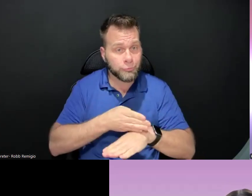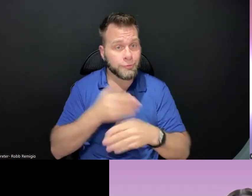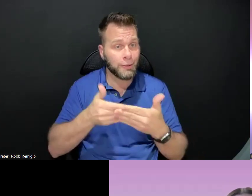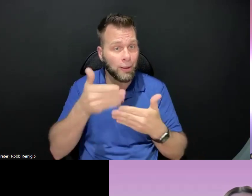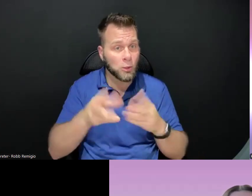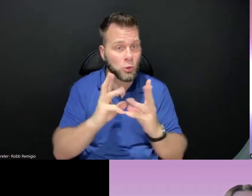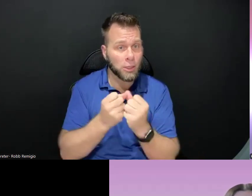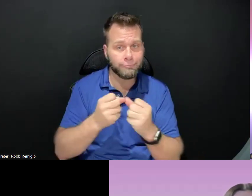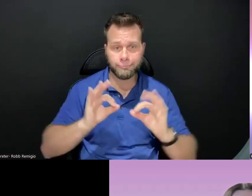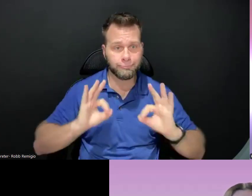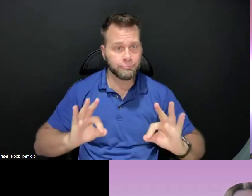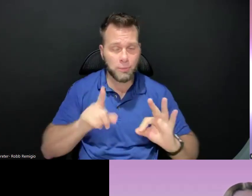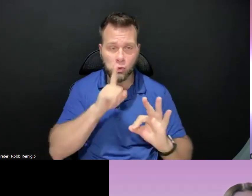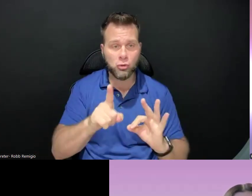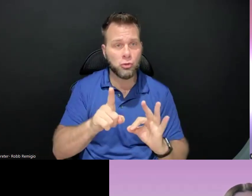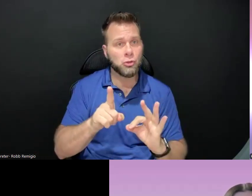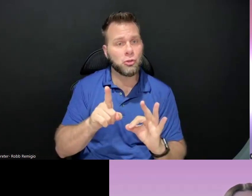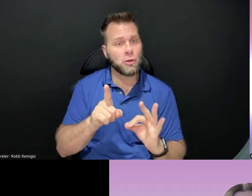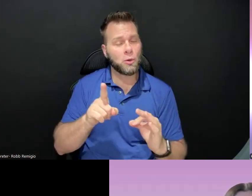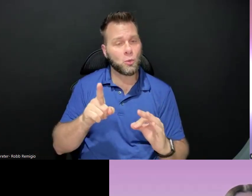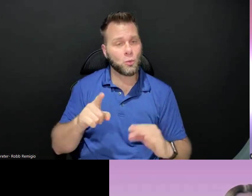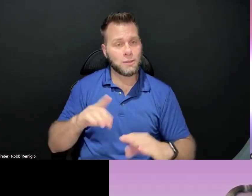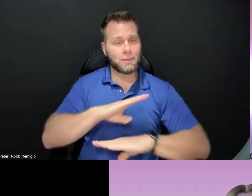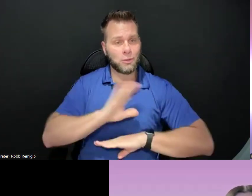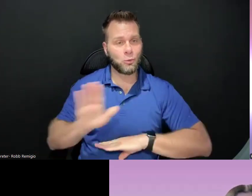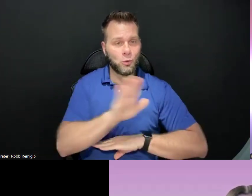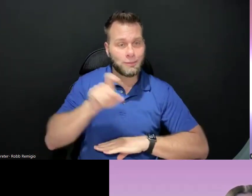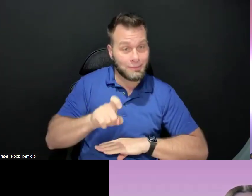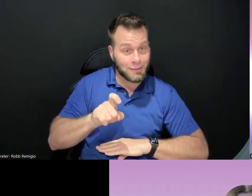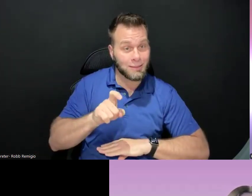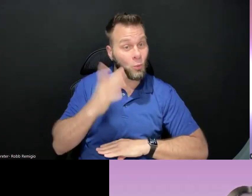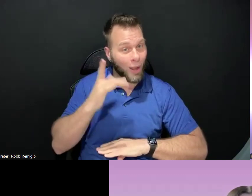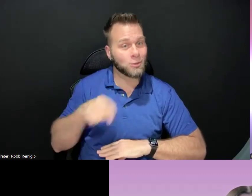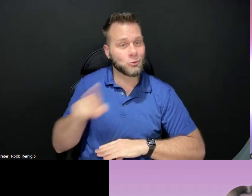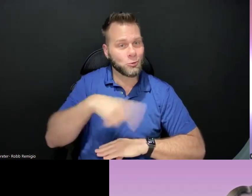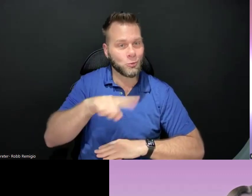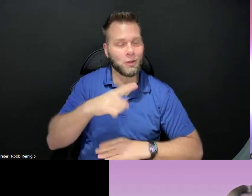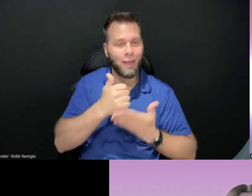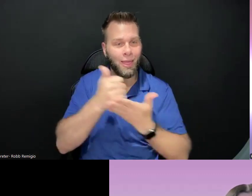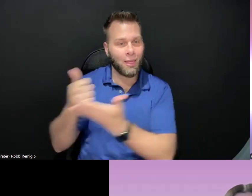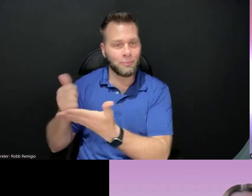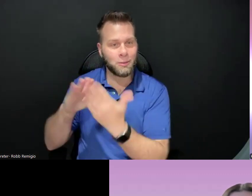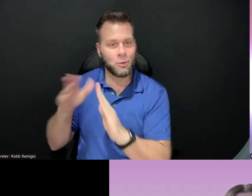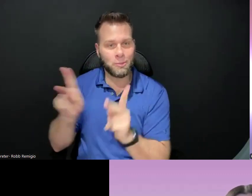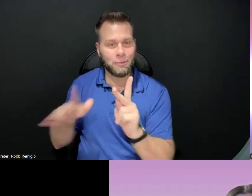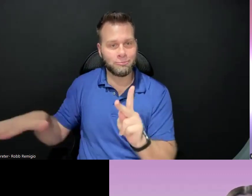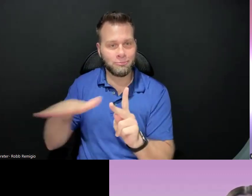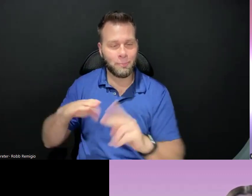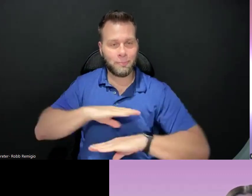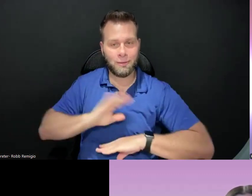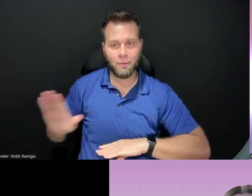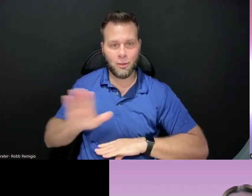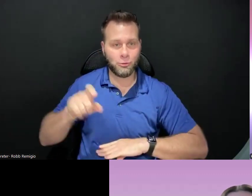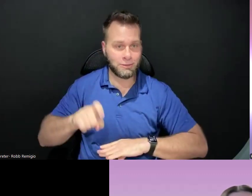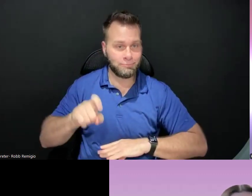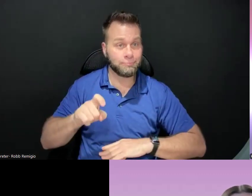sure that we are helping you meet your needs as you are helping your communities meet their needs. So that's all from